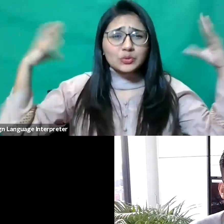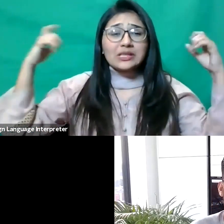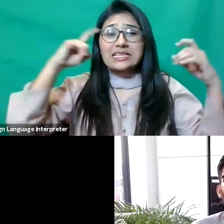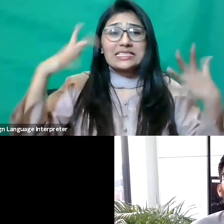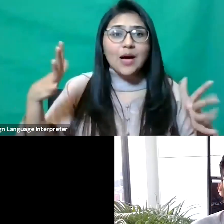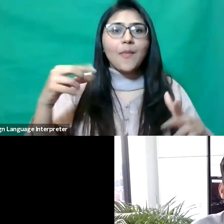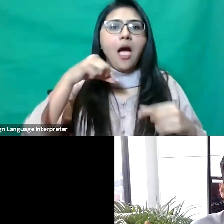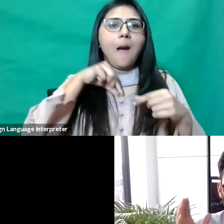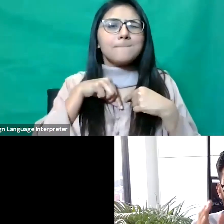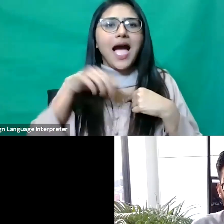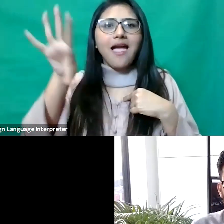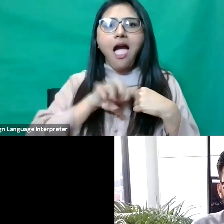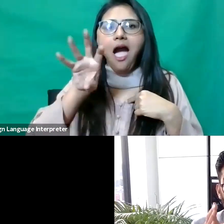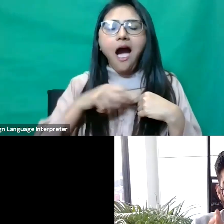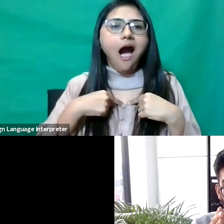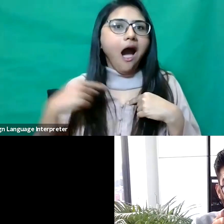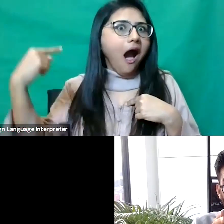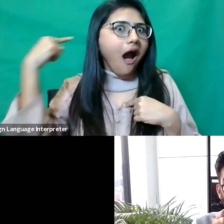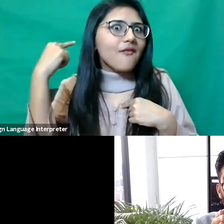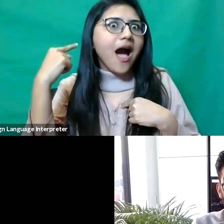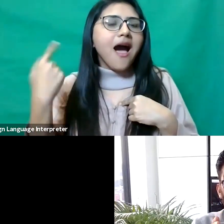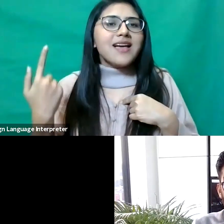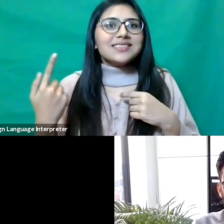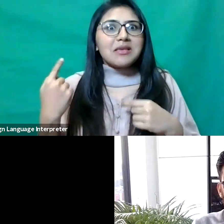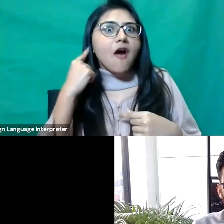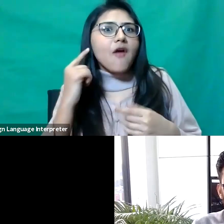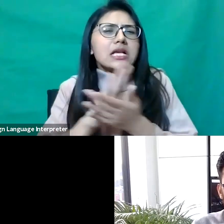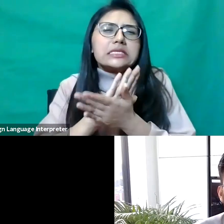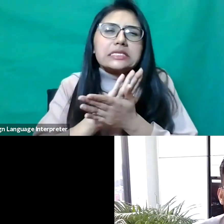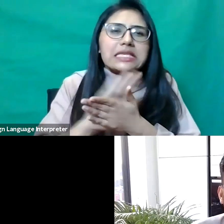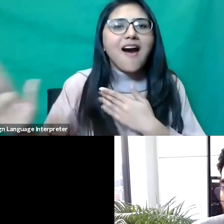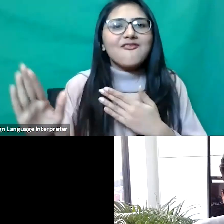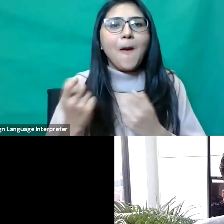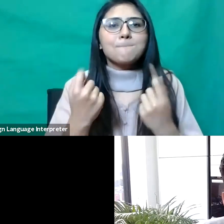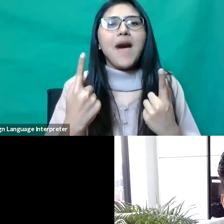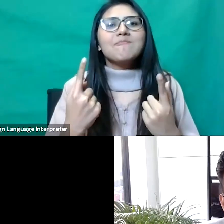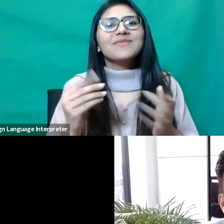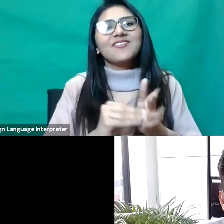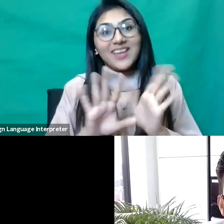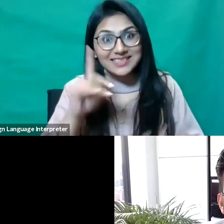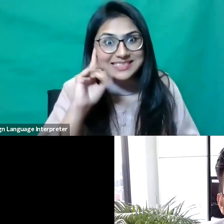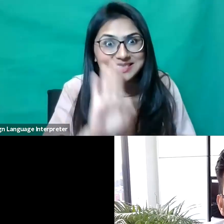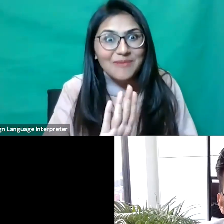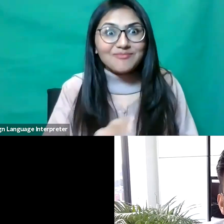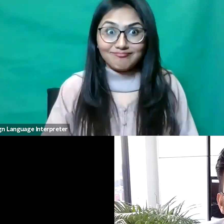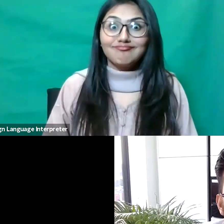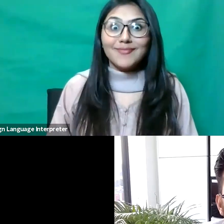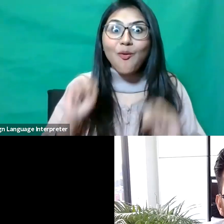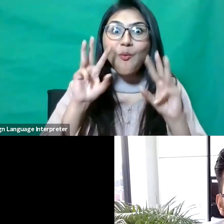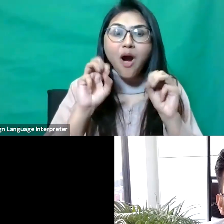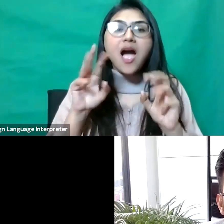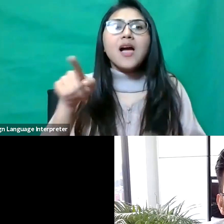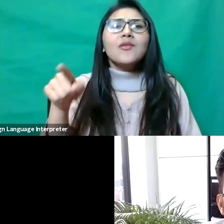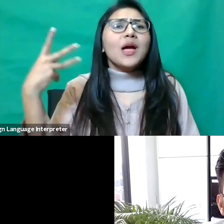difference. So it's just directly to person voices, if that makes sense. That's amazing. But which